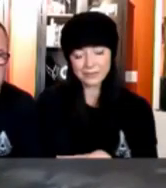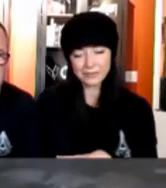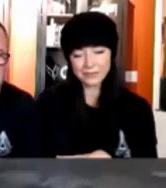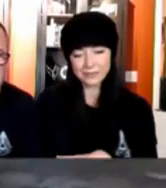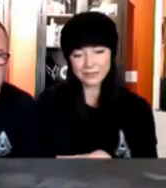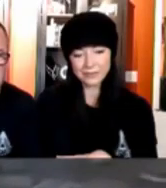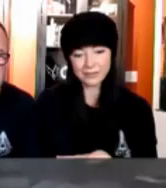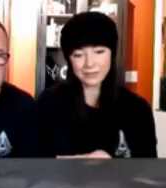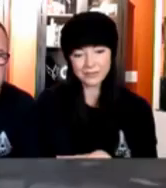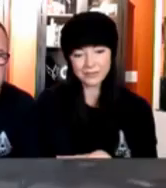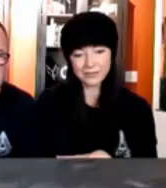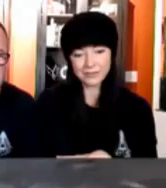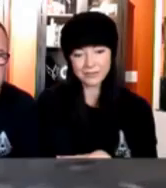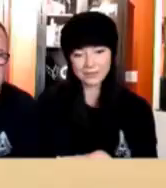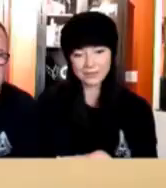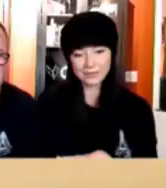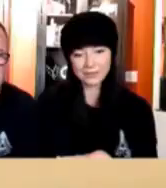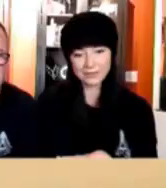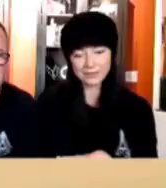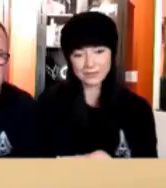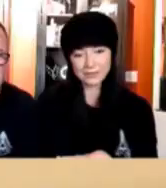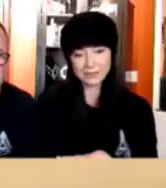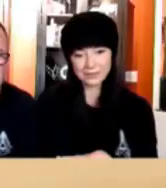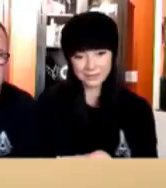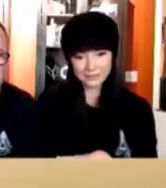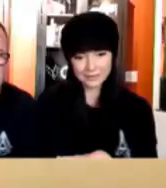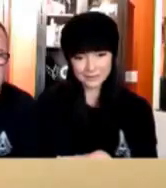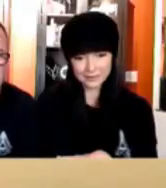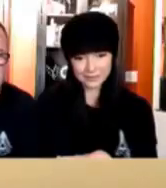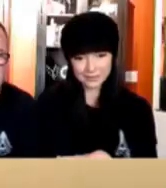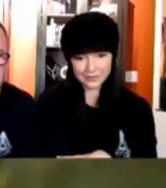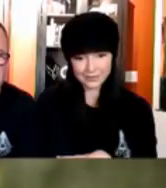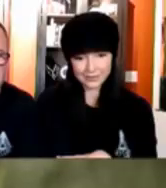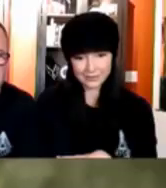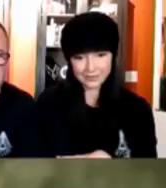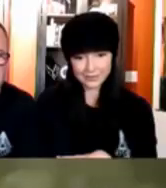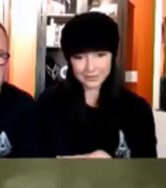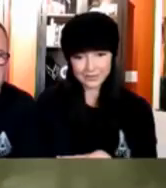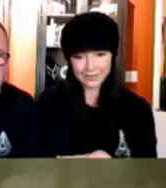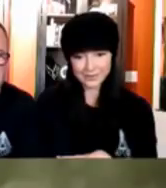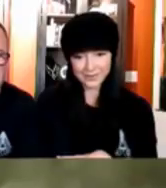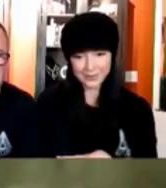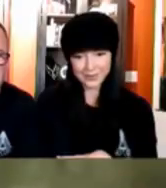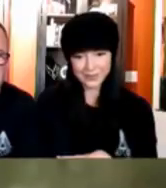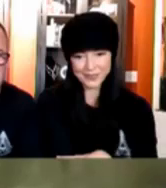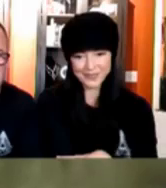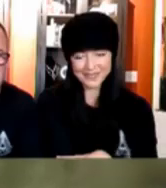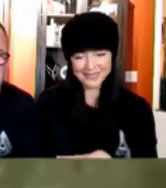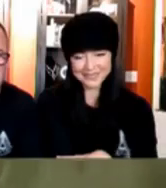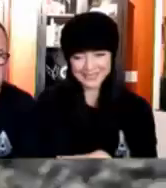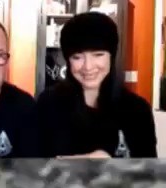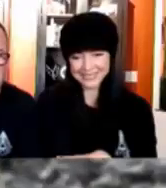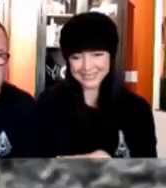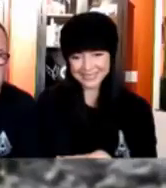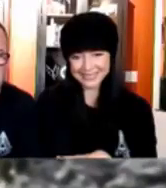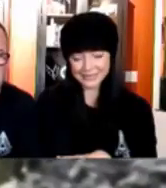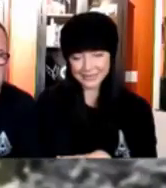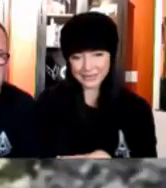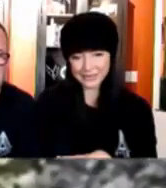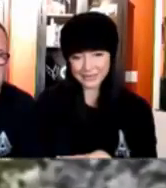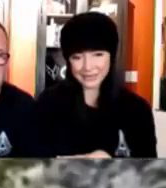just grazed it away. But as soon as the wolves arrived, even though they were few in number, they started to have the